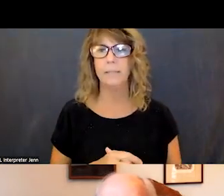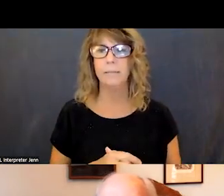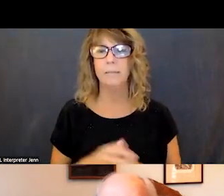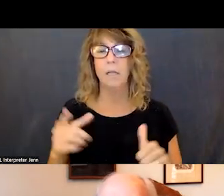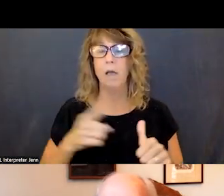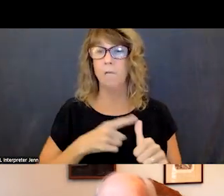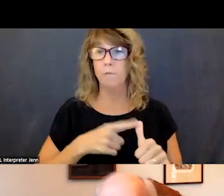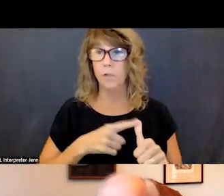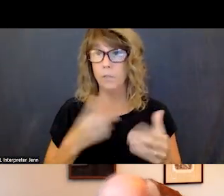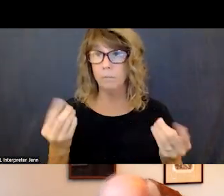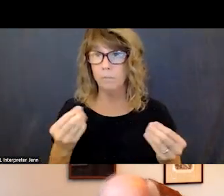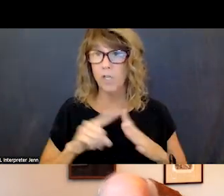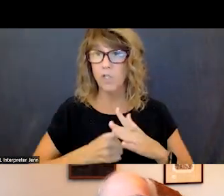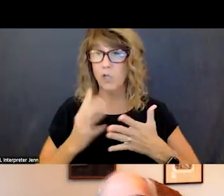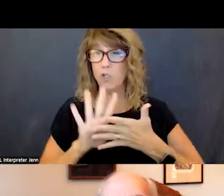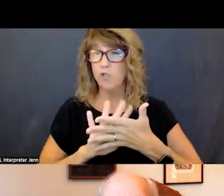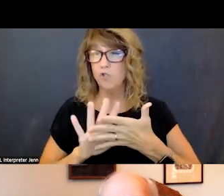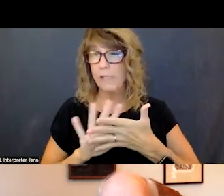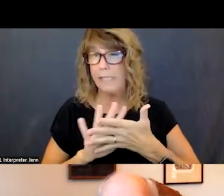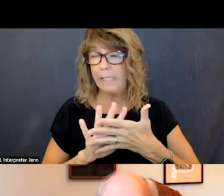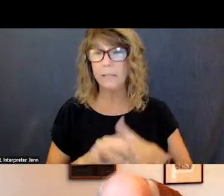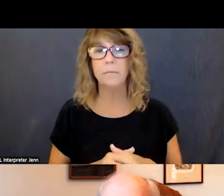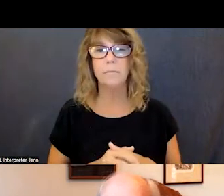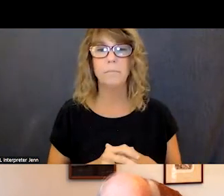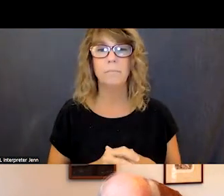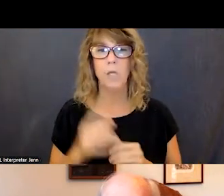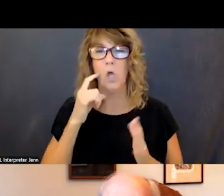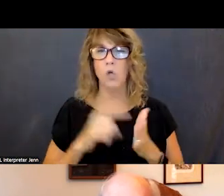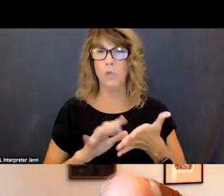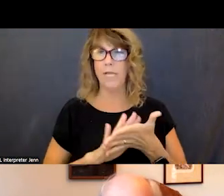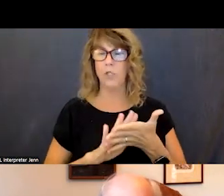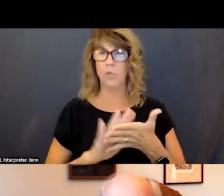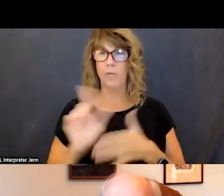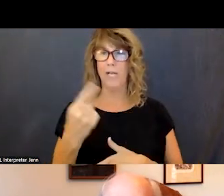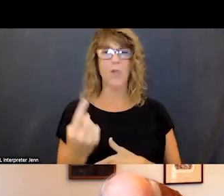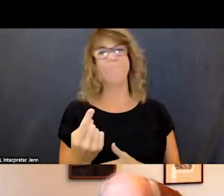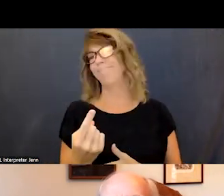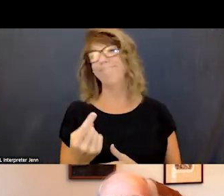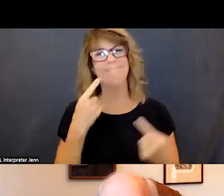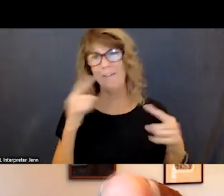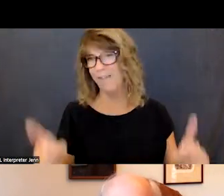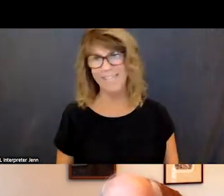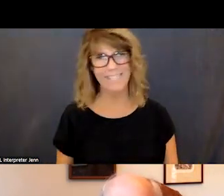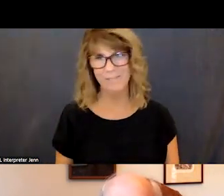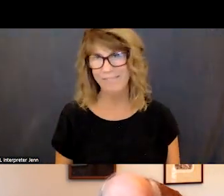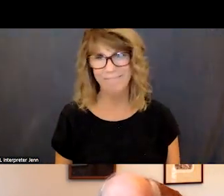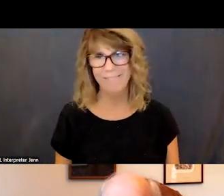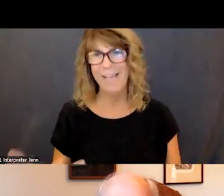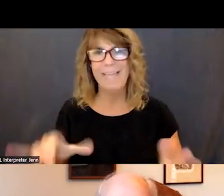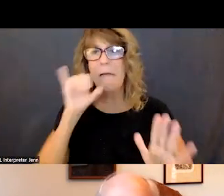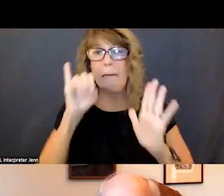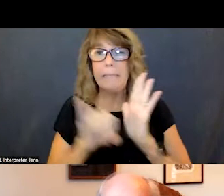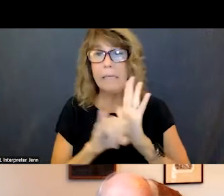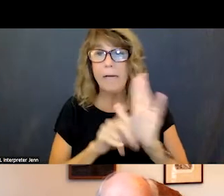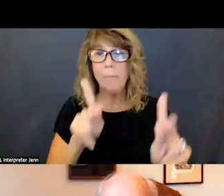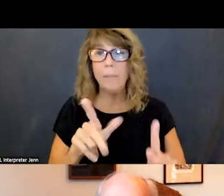started screening alone and found that screening was ineffective. Merely identifying people at risk did